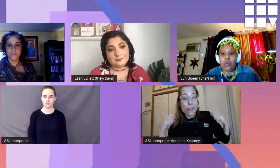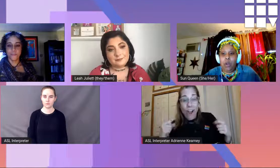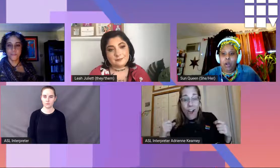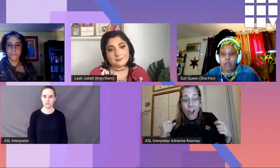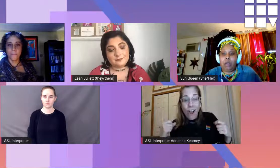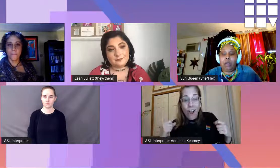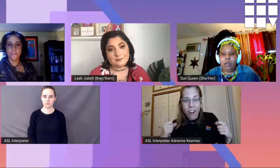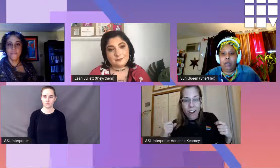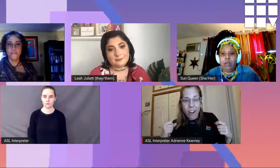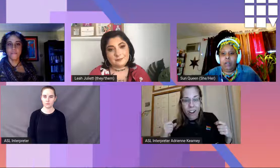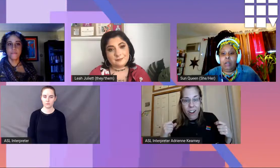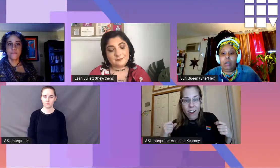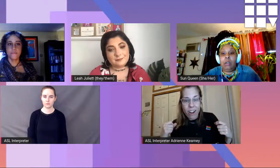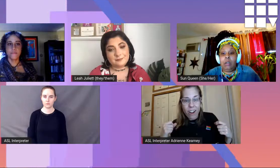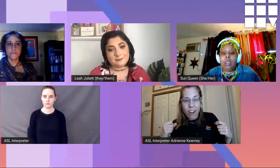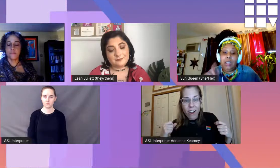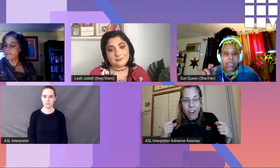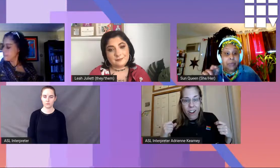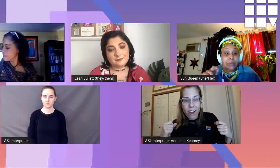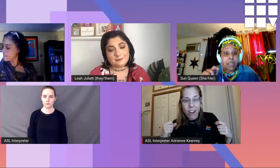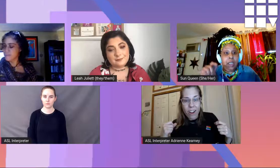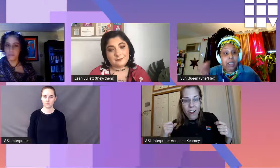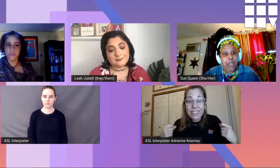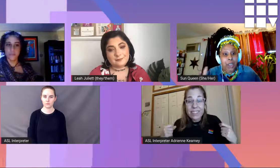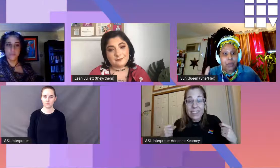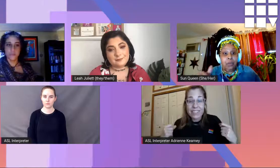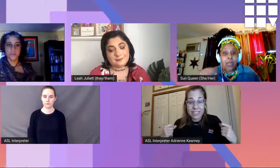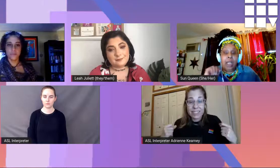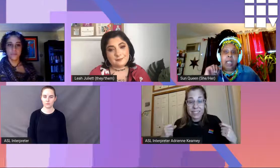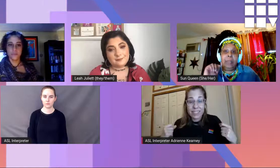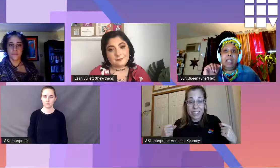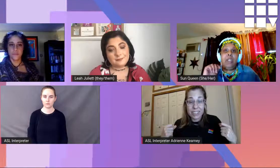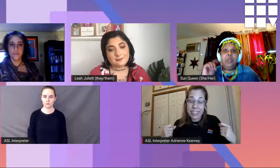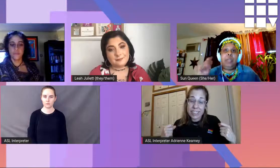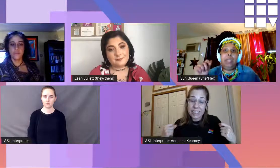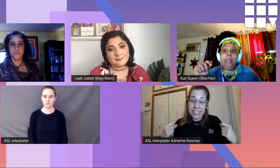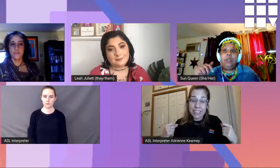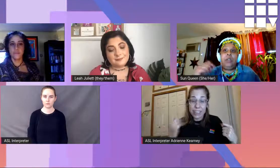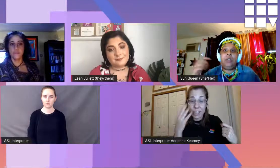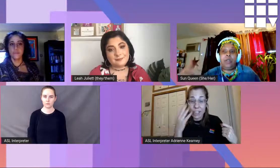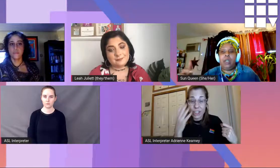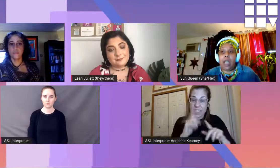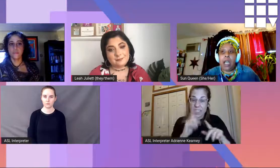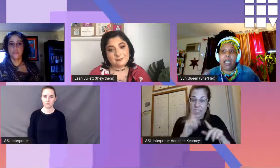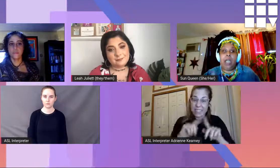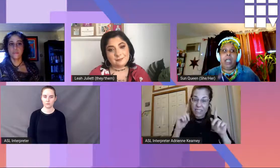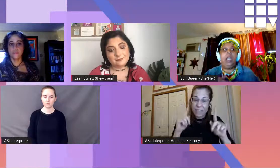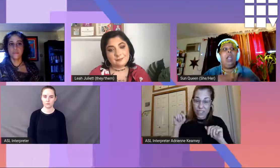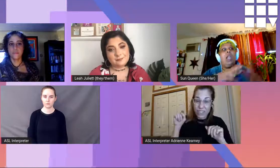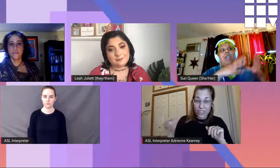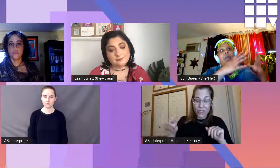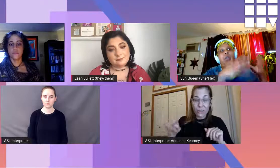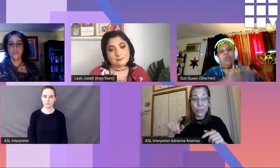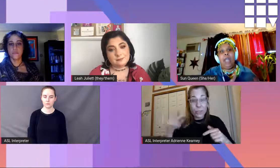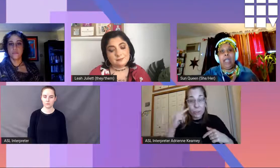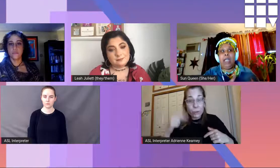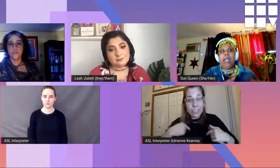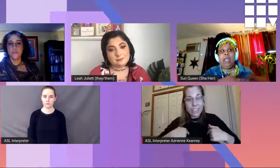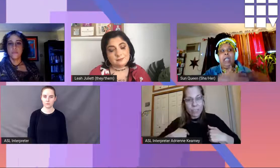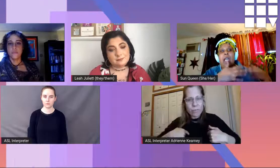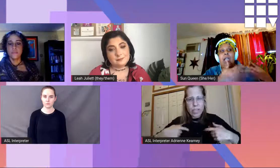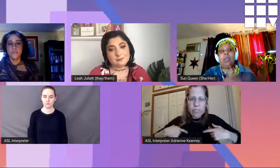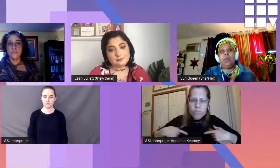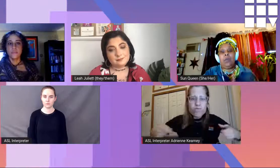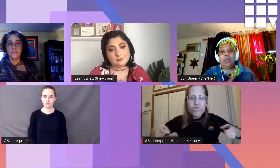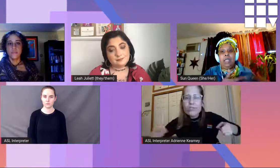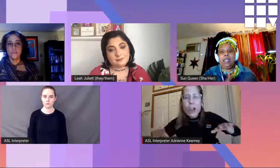being strong looks different to you, right? Because you see me on the front line and,